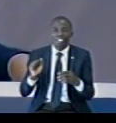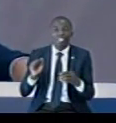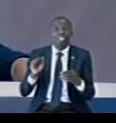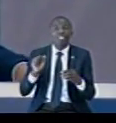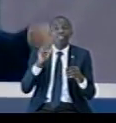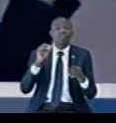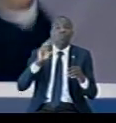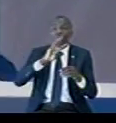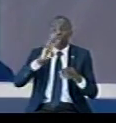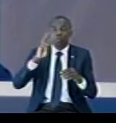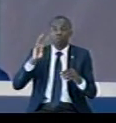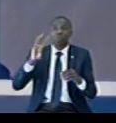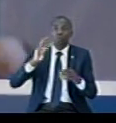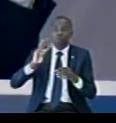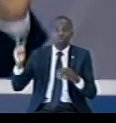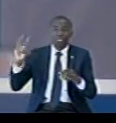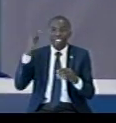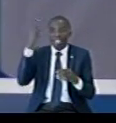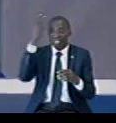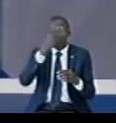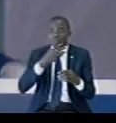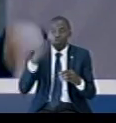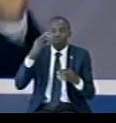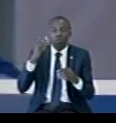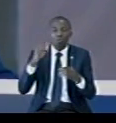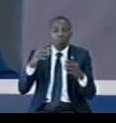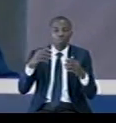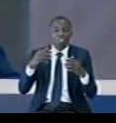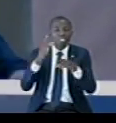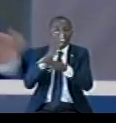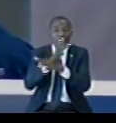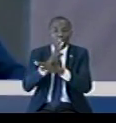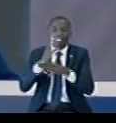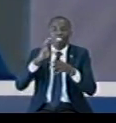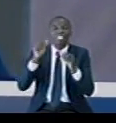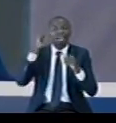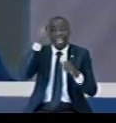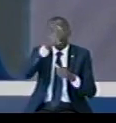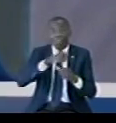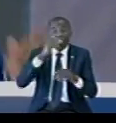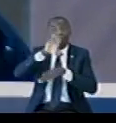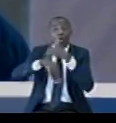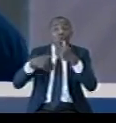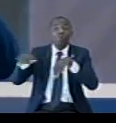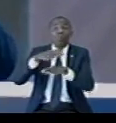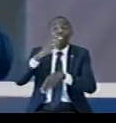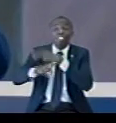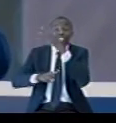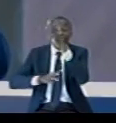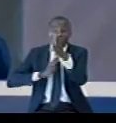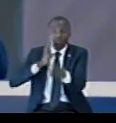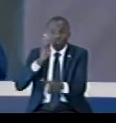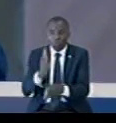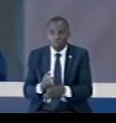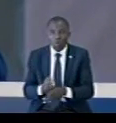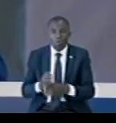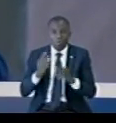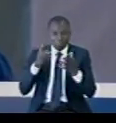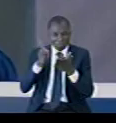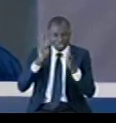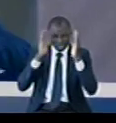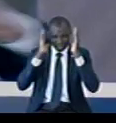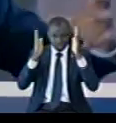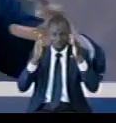Western Europe, Eastern Europe, Germany, Africa, all over the world, be at attention